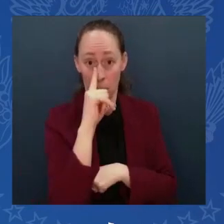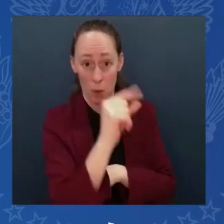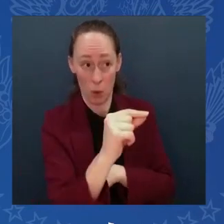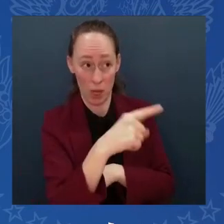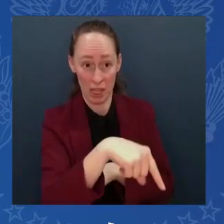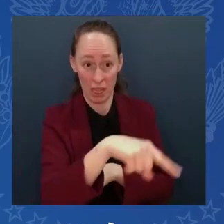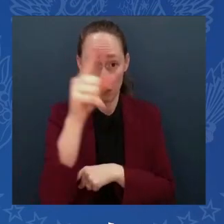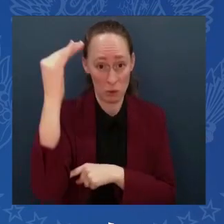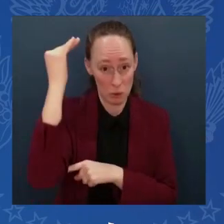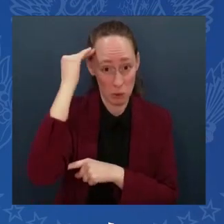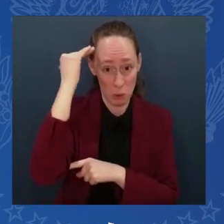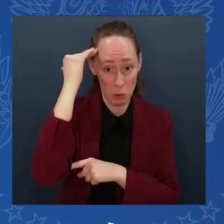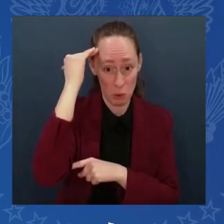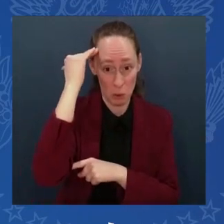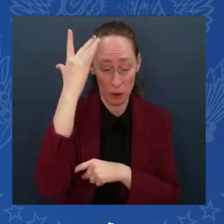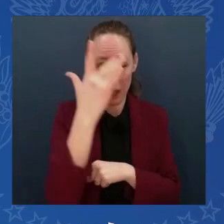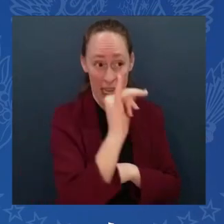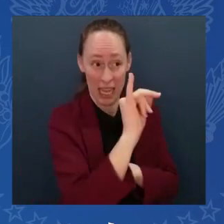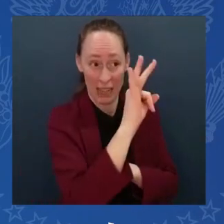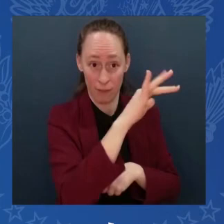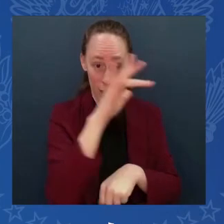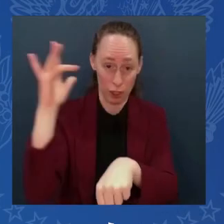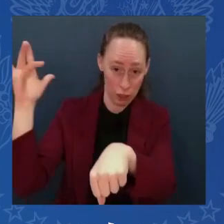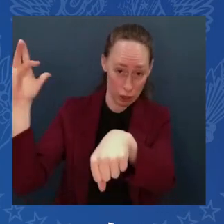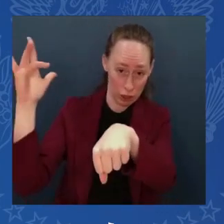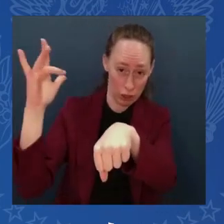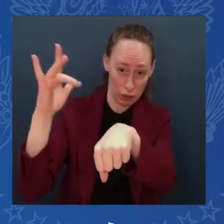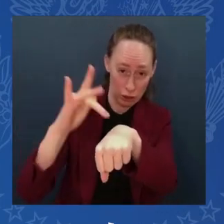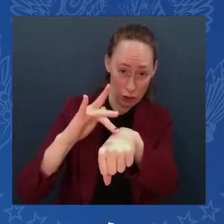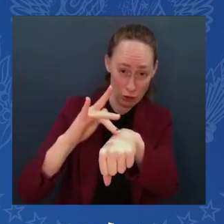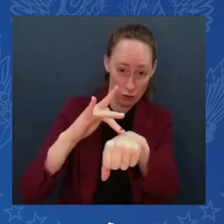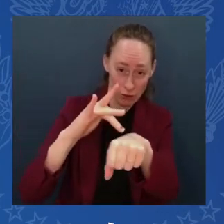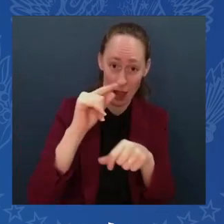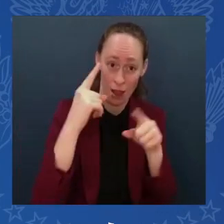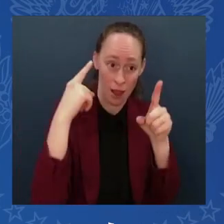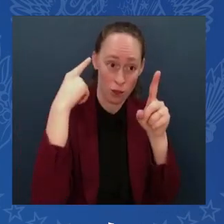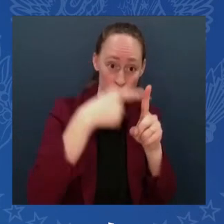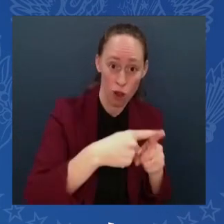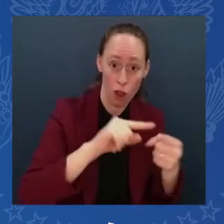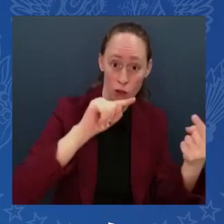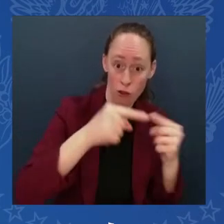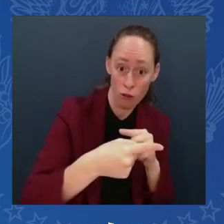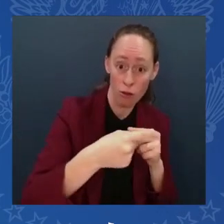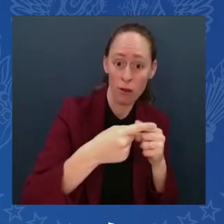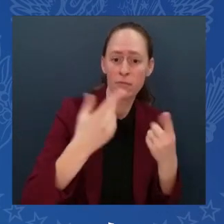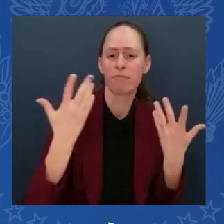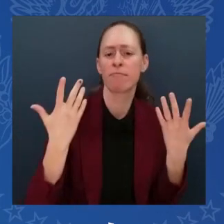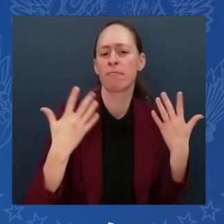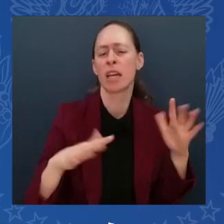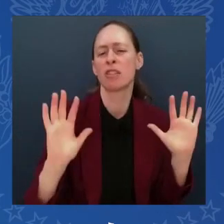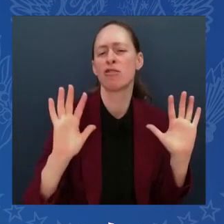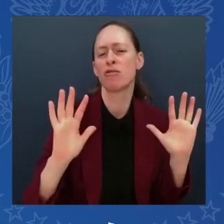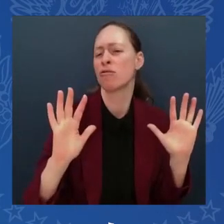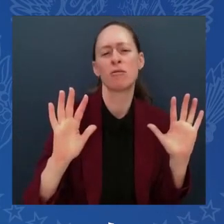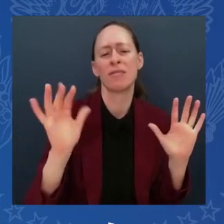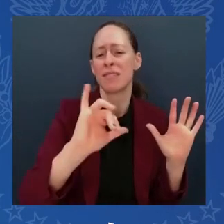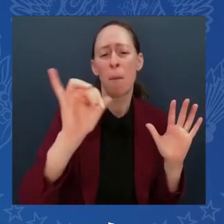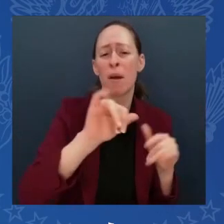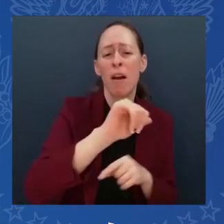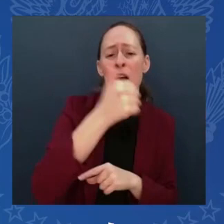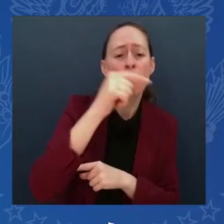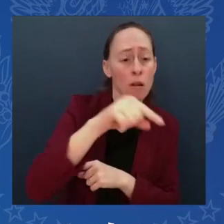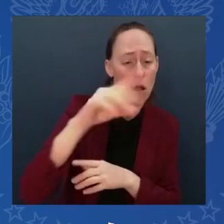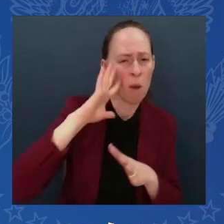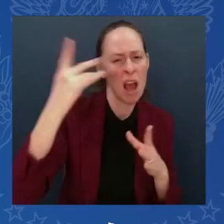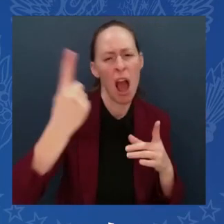us. And if Putin were to attack a NATO ally, the United States will defend every inch of NATO territory. Now's the time for